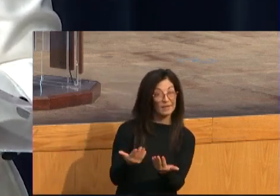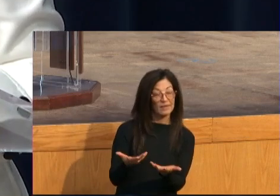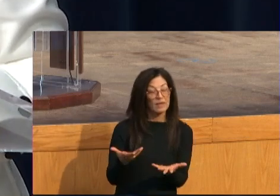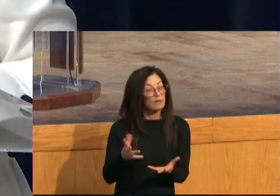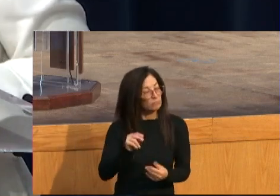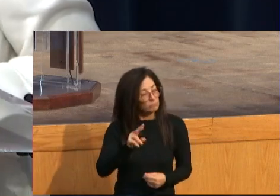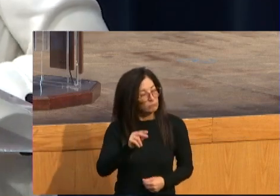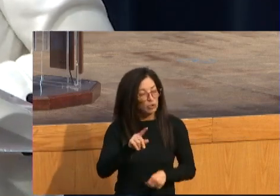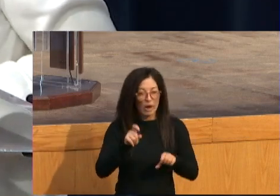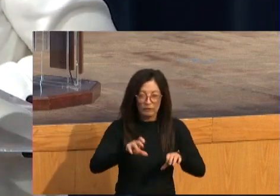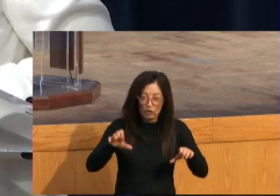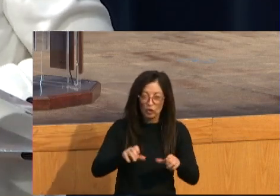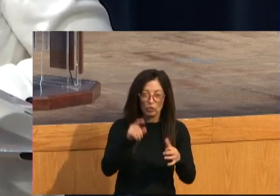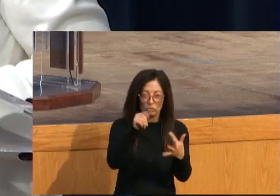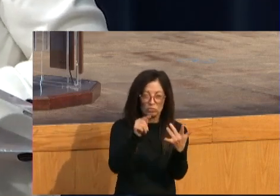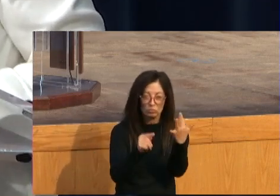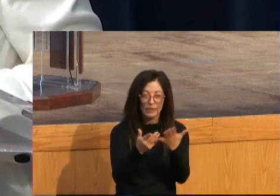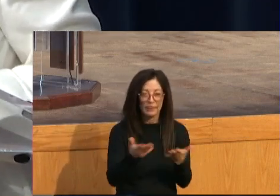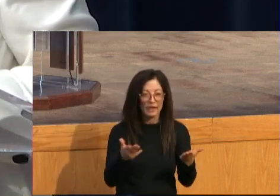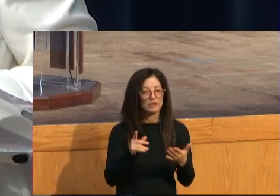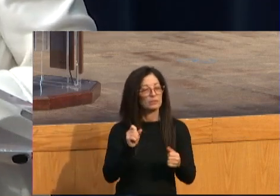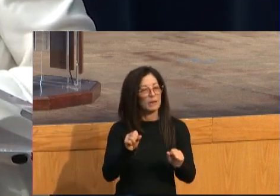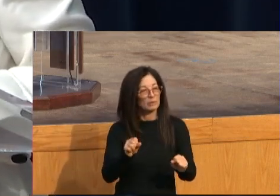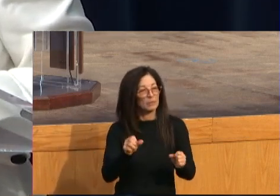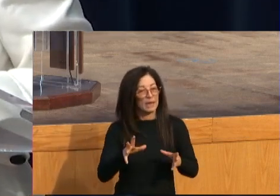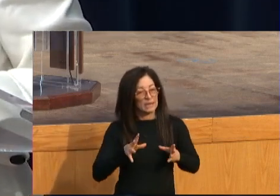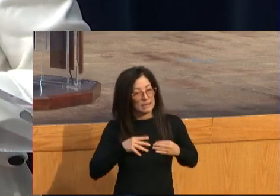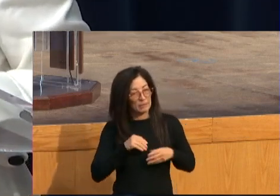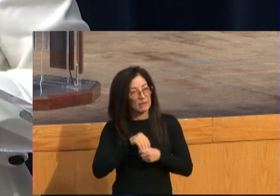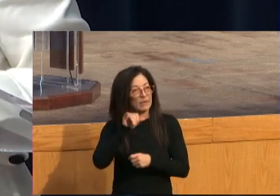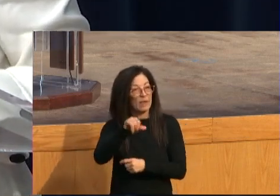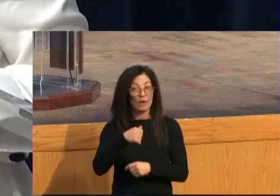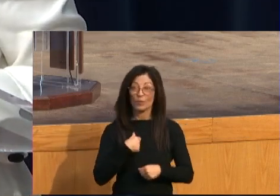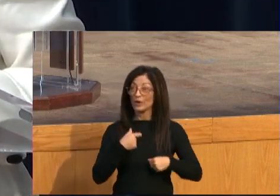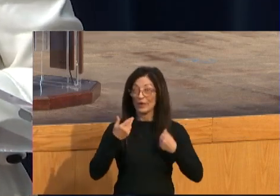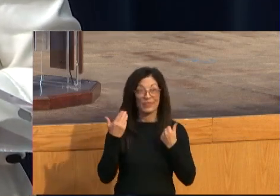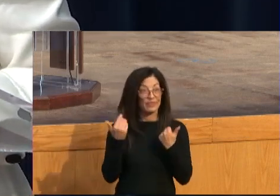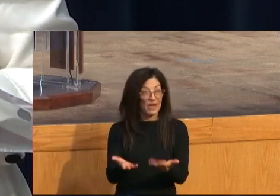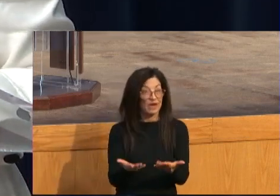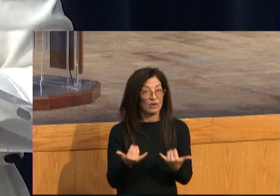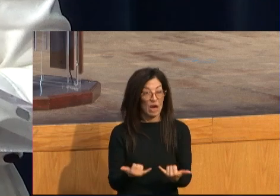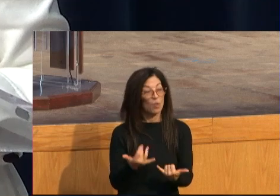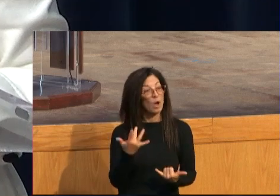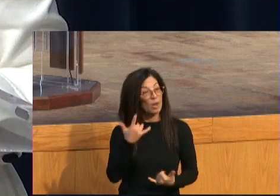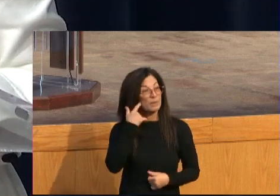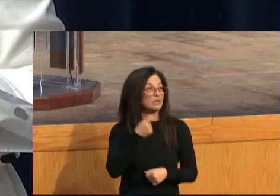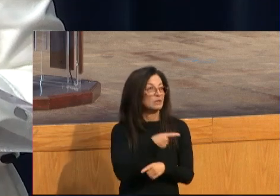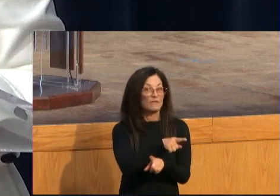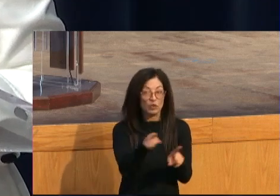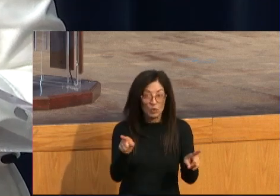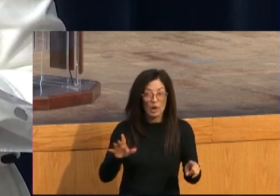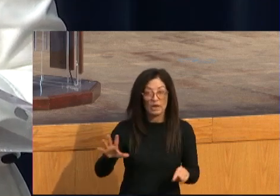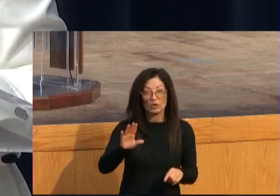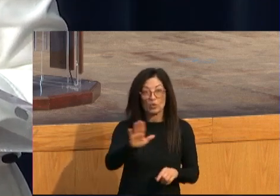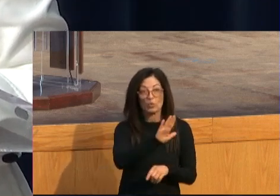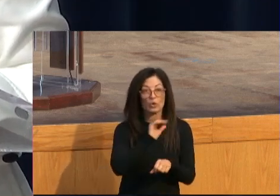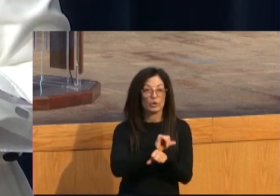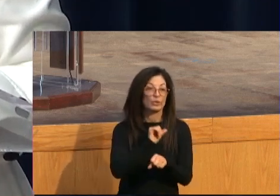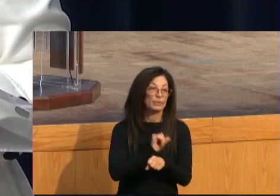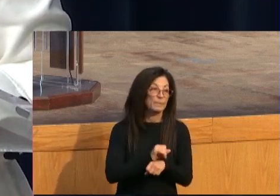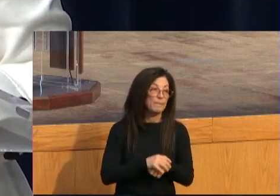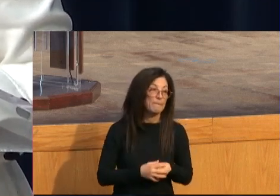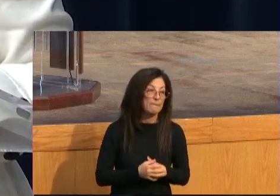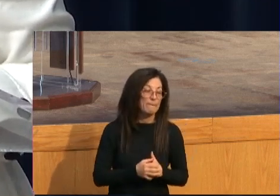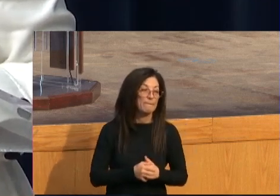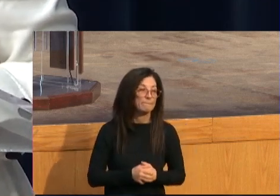have accomplished things to be accepted into that room, and we are there because of you and your work.